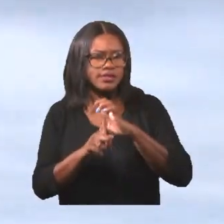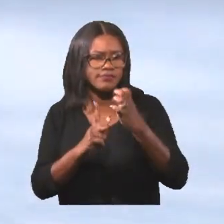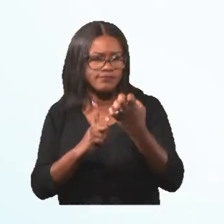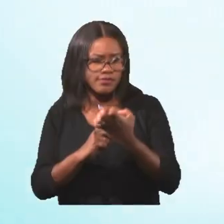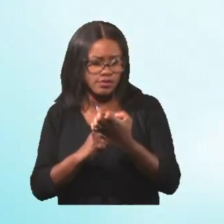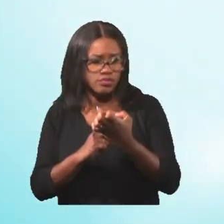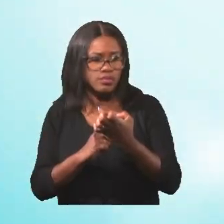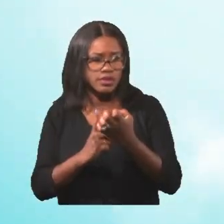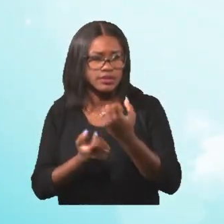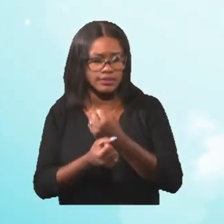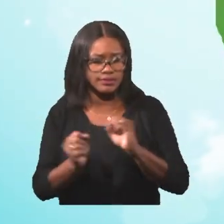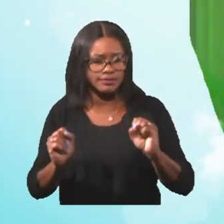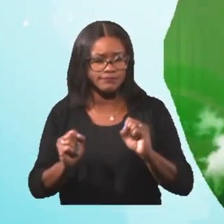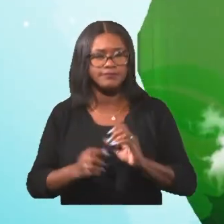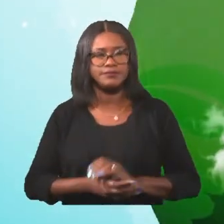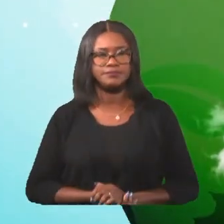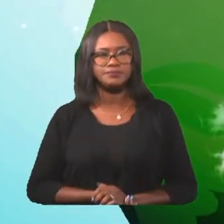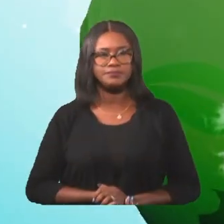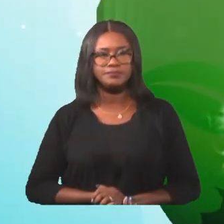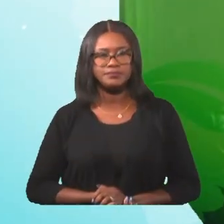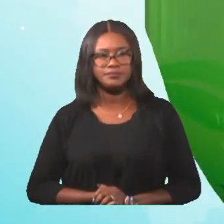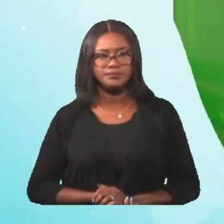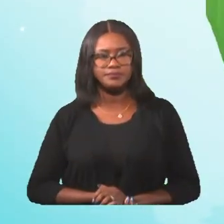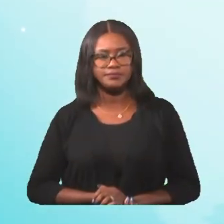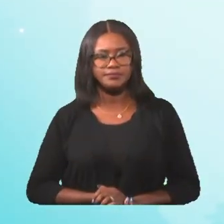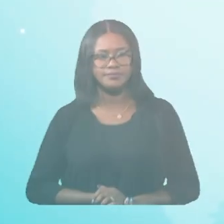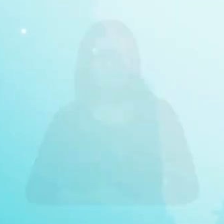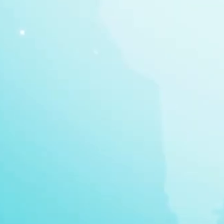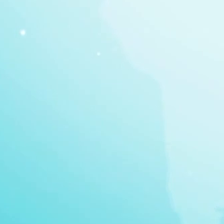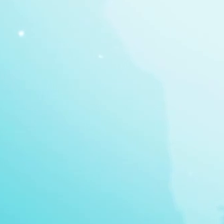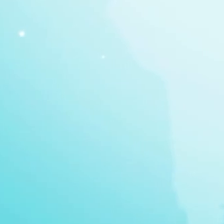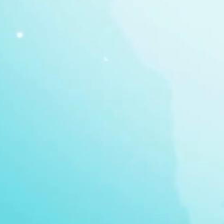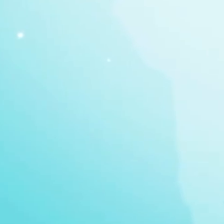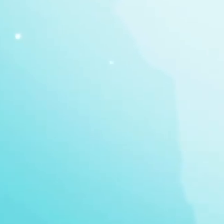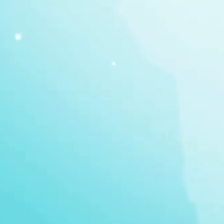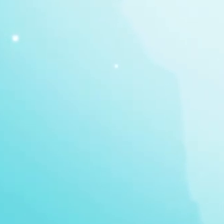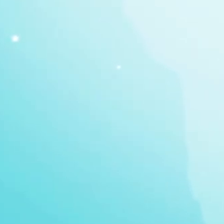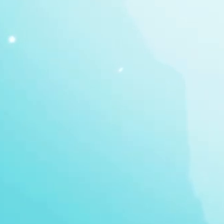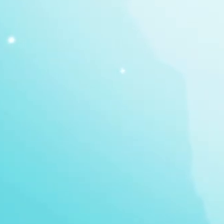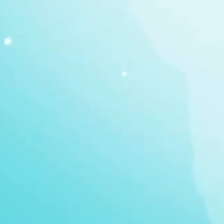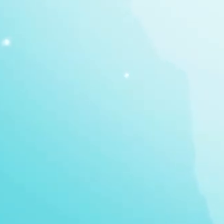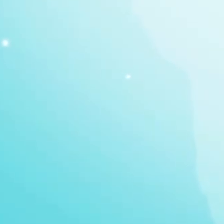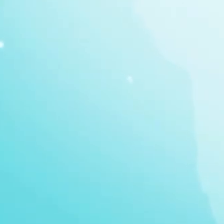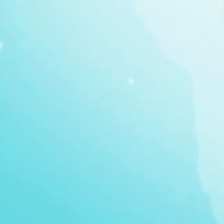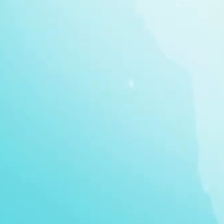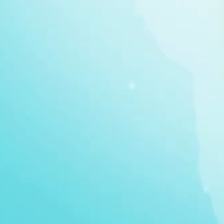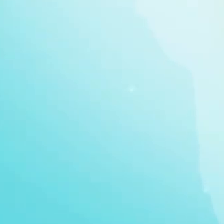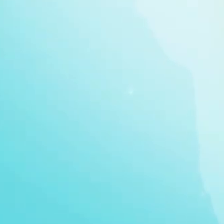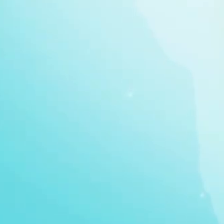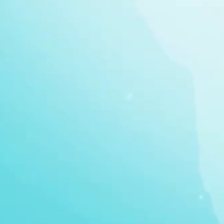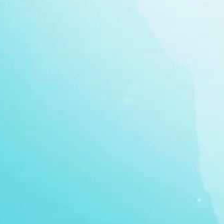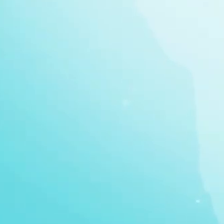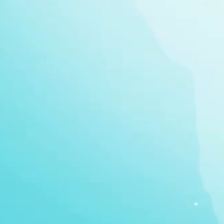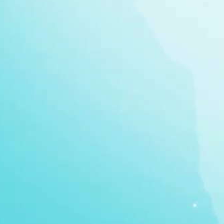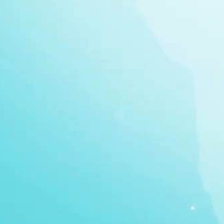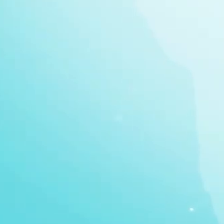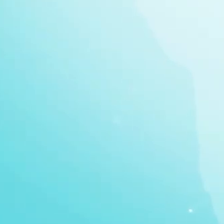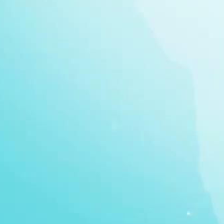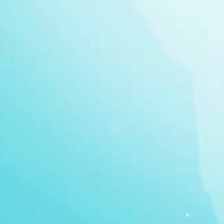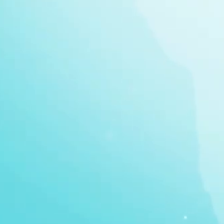environment. I am Stacy-Ann Providence, keeping it green for TTT News.